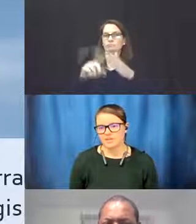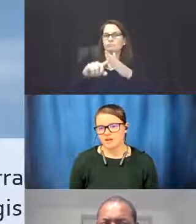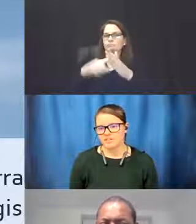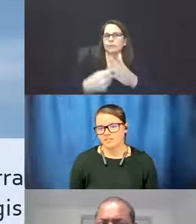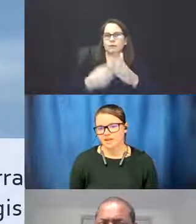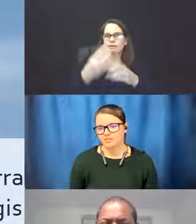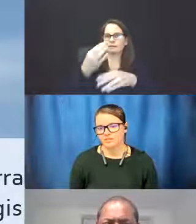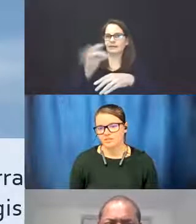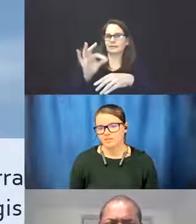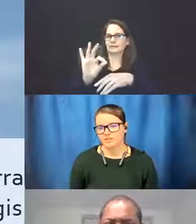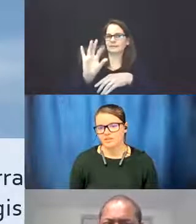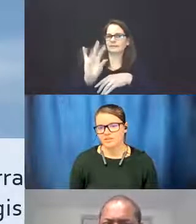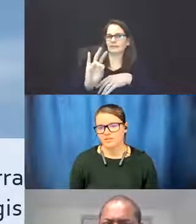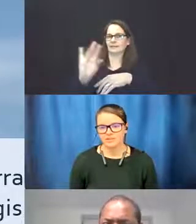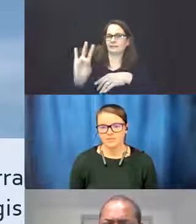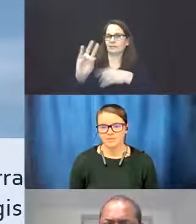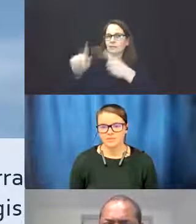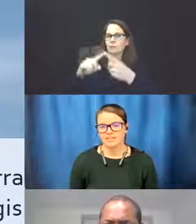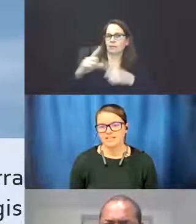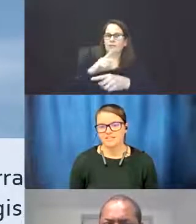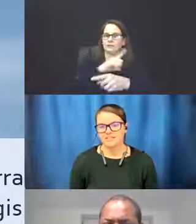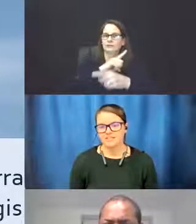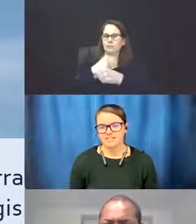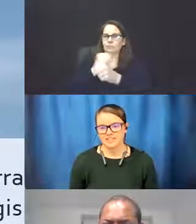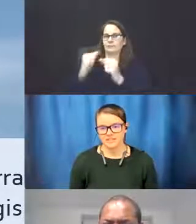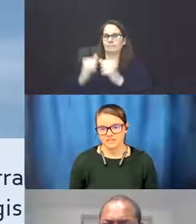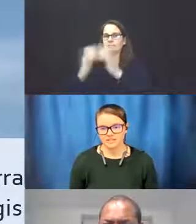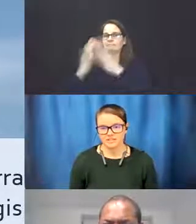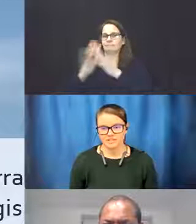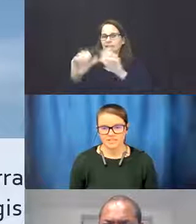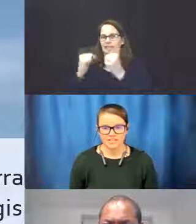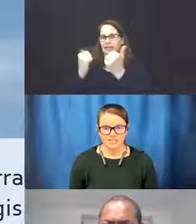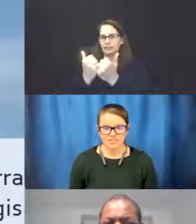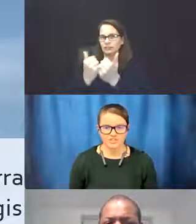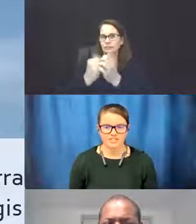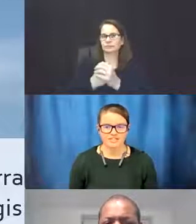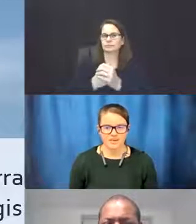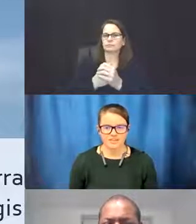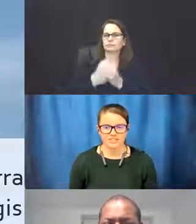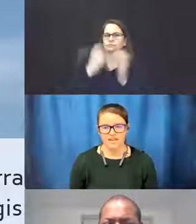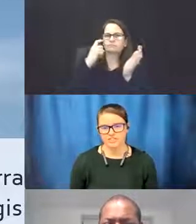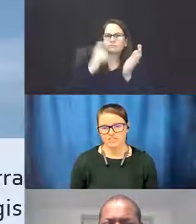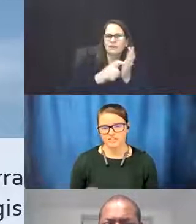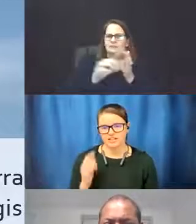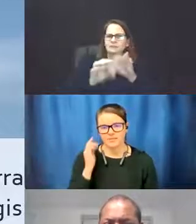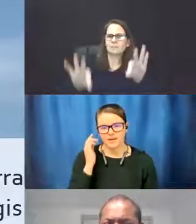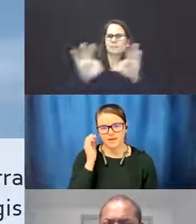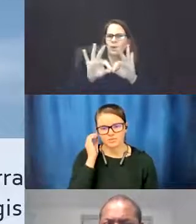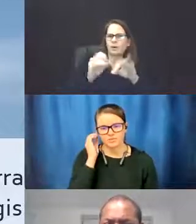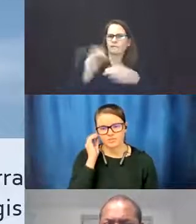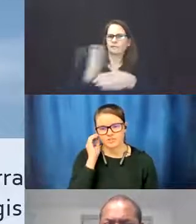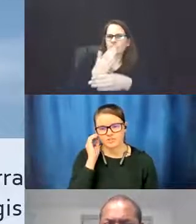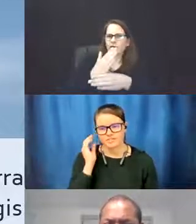that one talks about really, well, in the 77, when the legislature established the agency